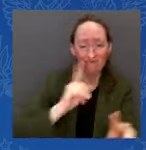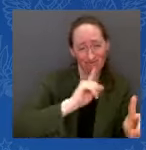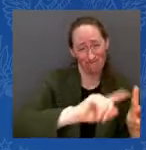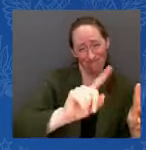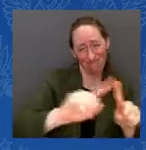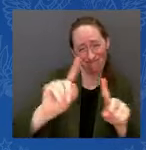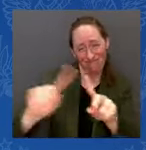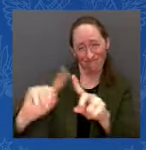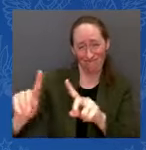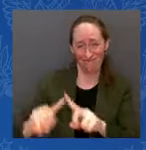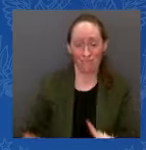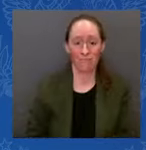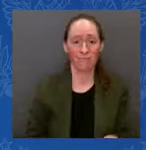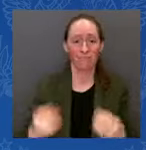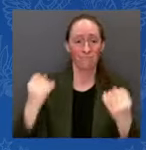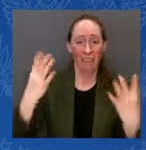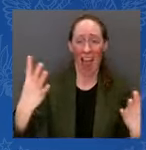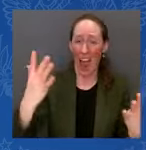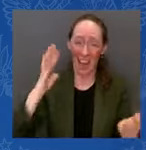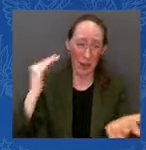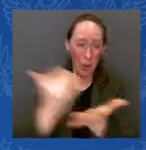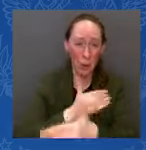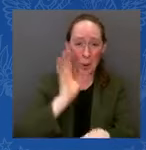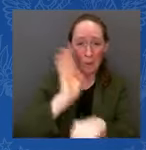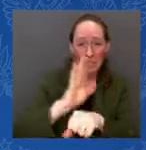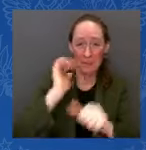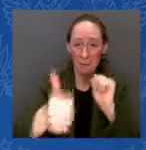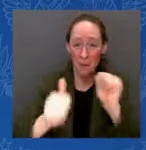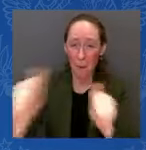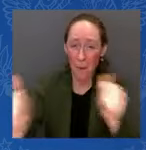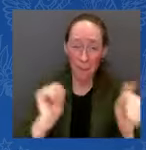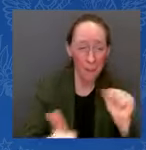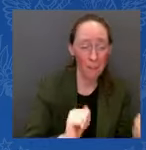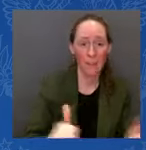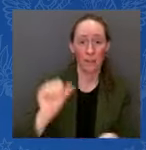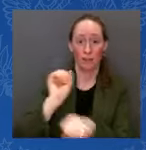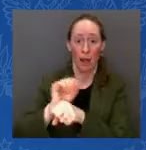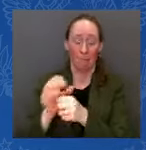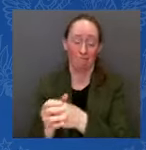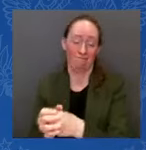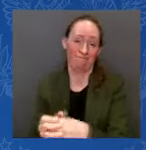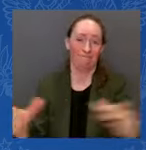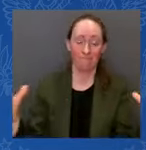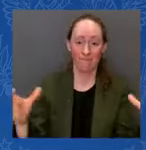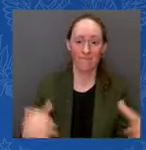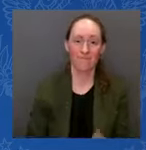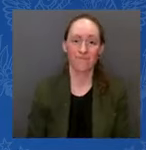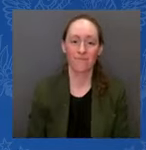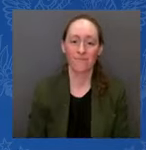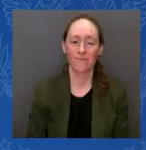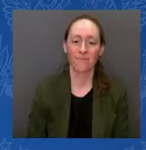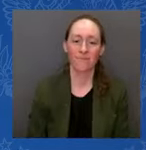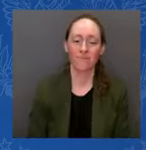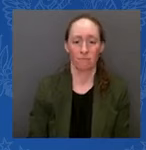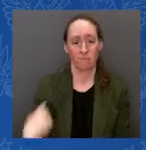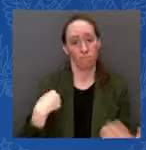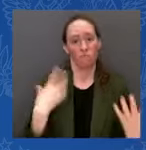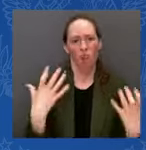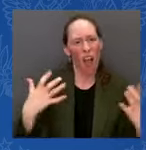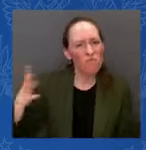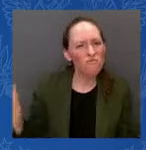Australia, inspiring and rewarding innovation, and educating young Australians today for